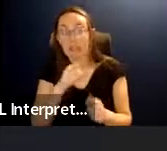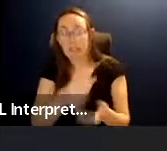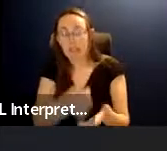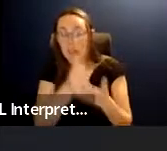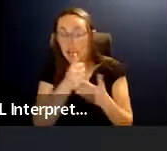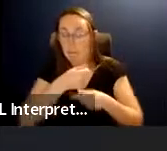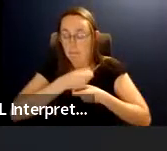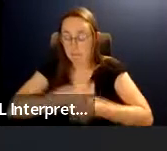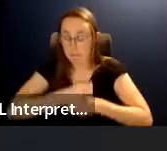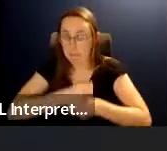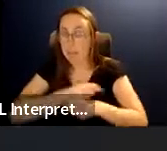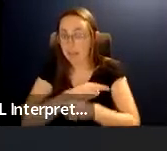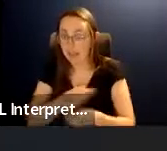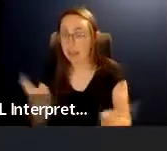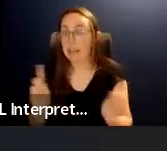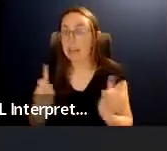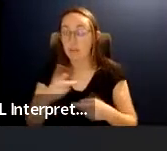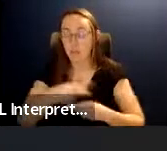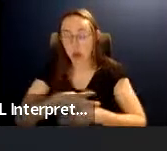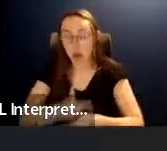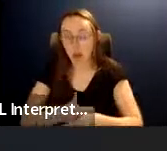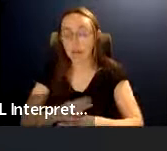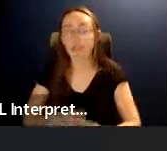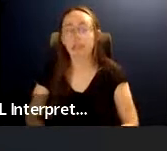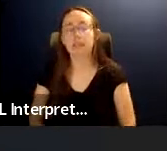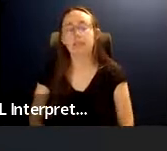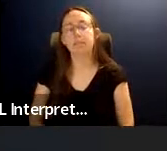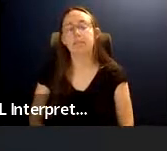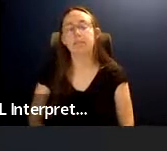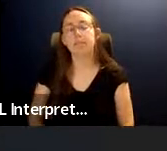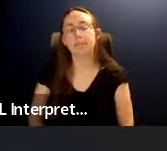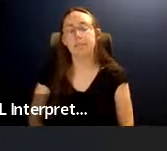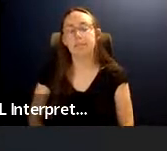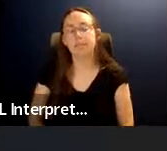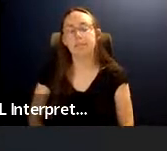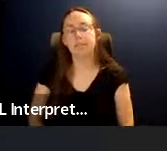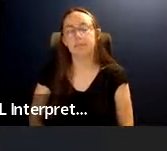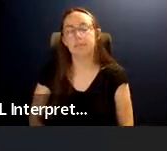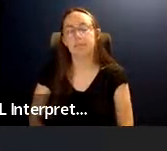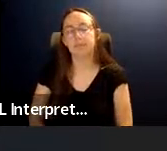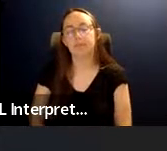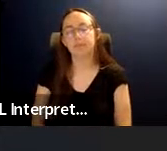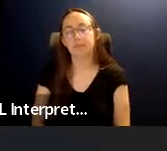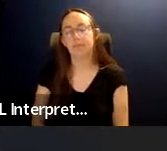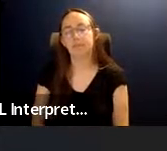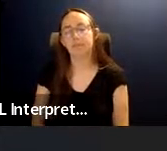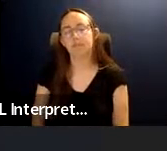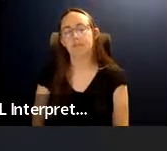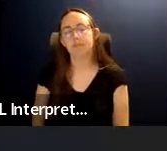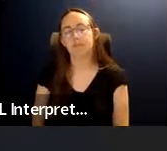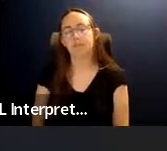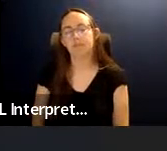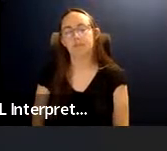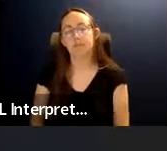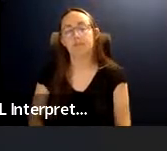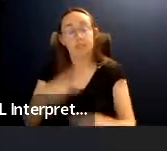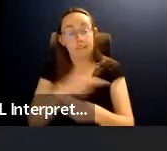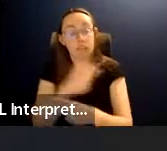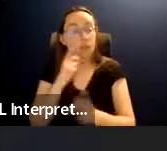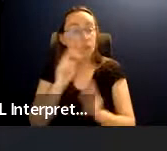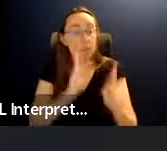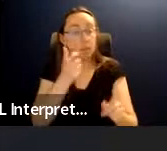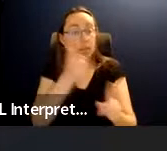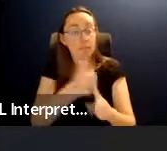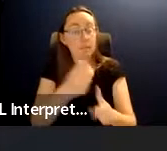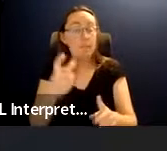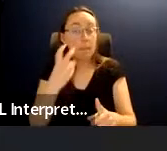particular job. And what we discovered was that for individuals who are